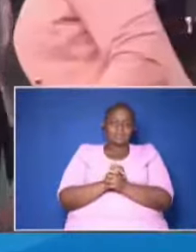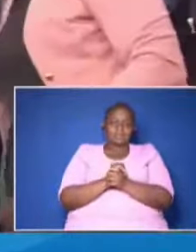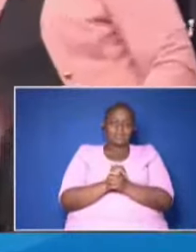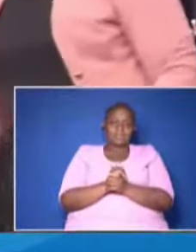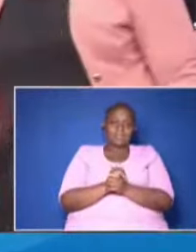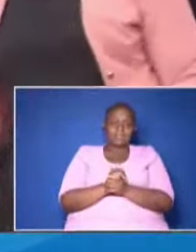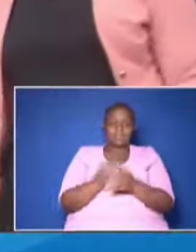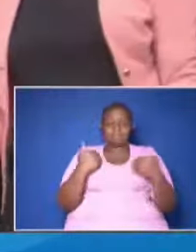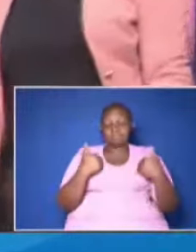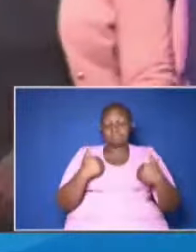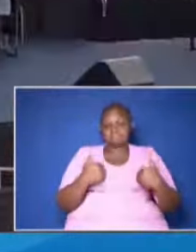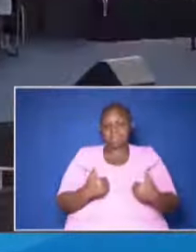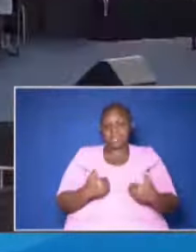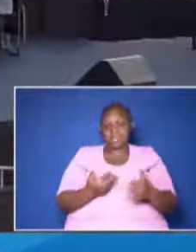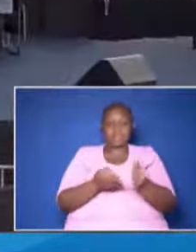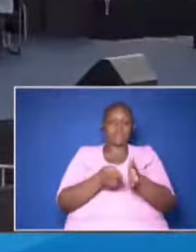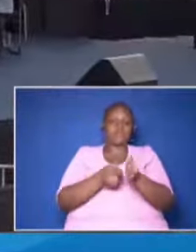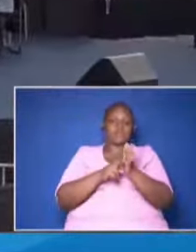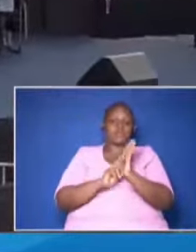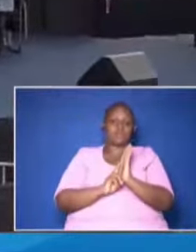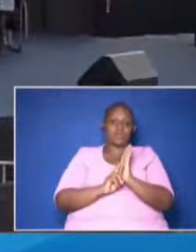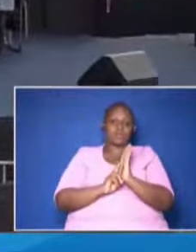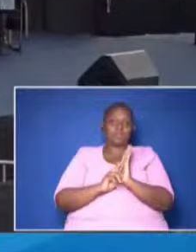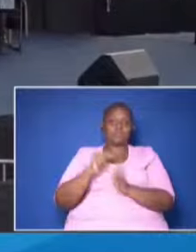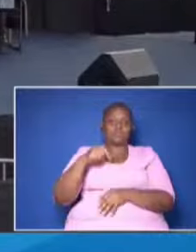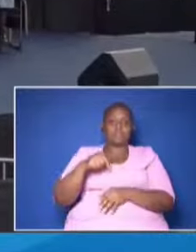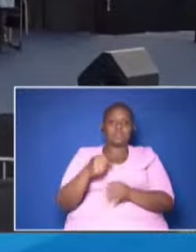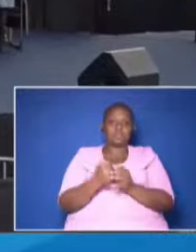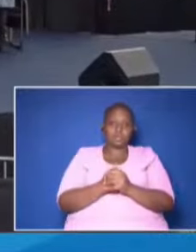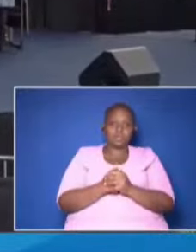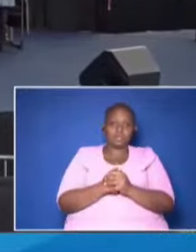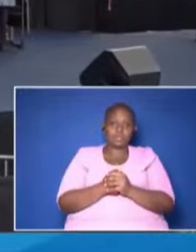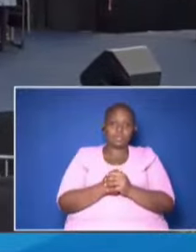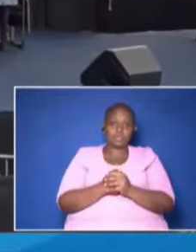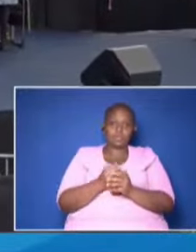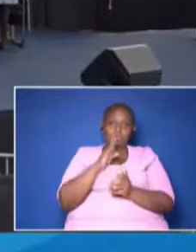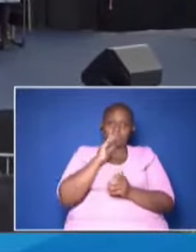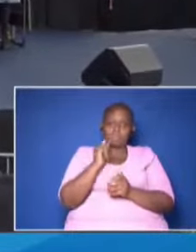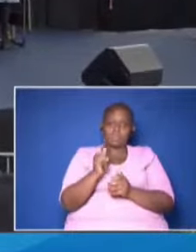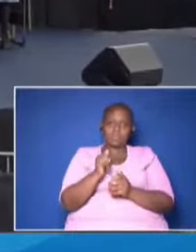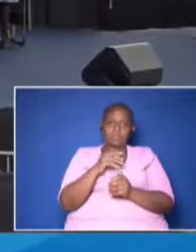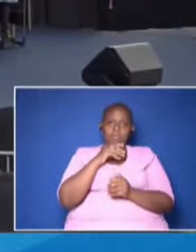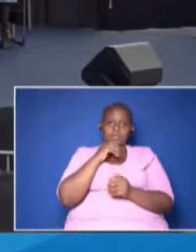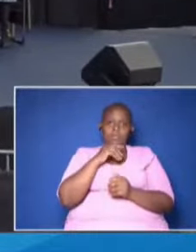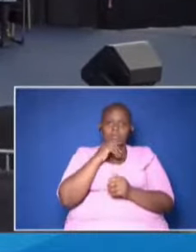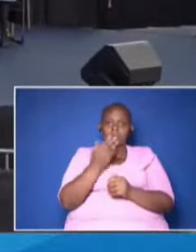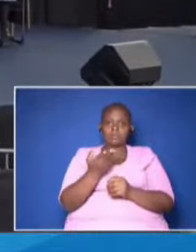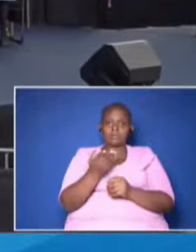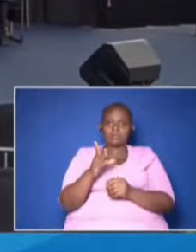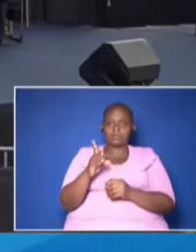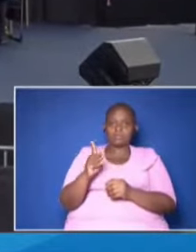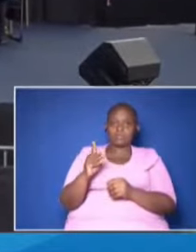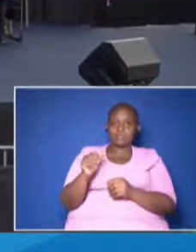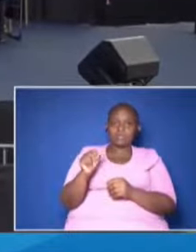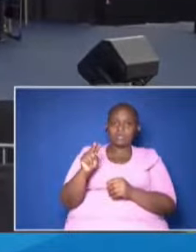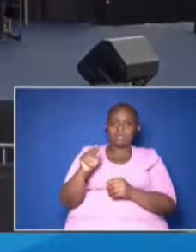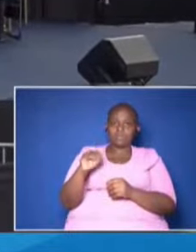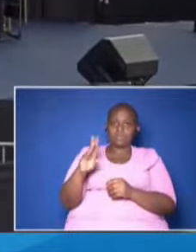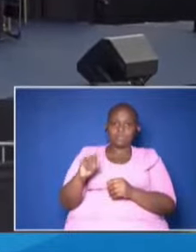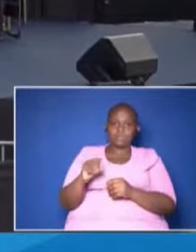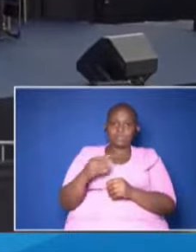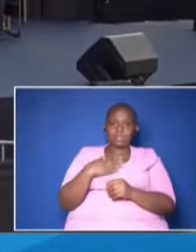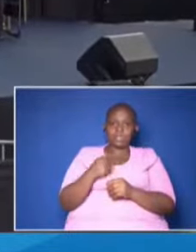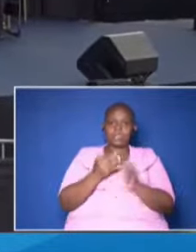I was requested today by these men please come David Pastor David and